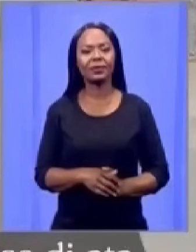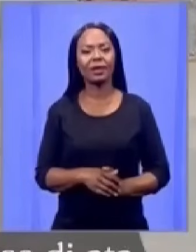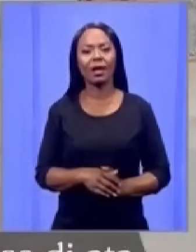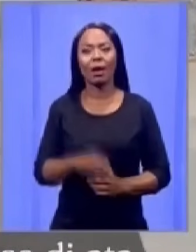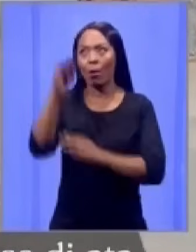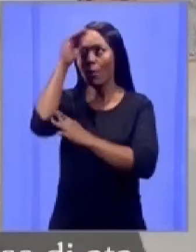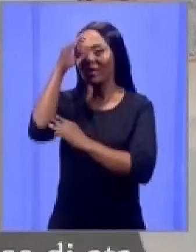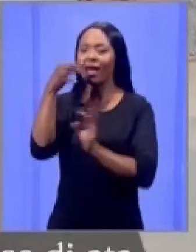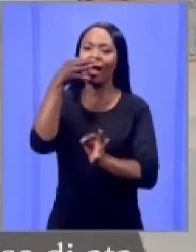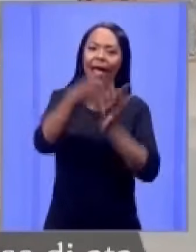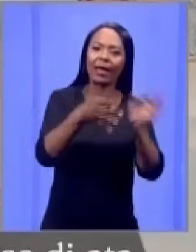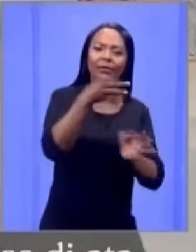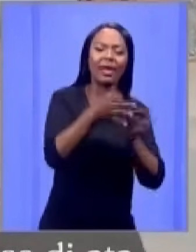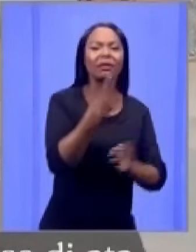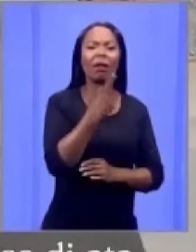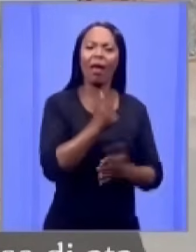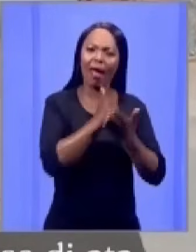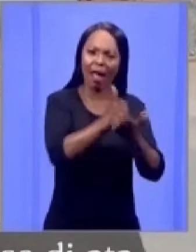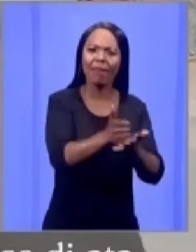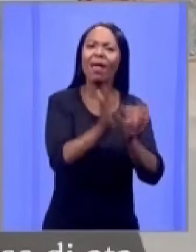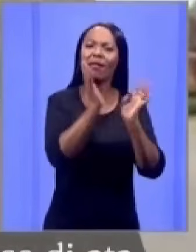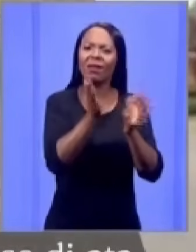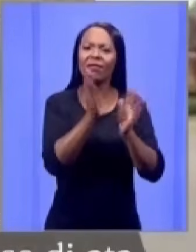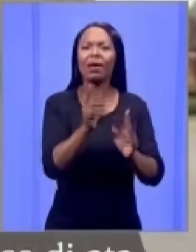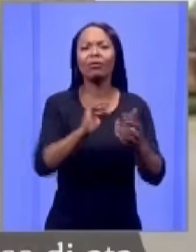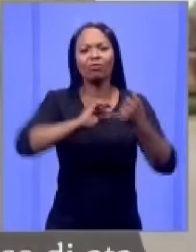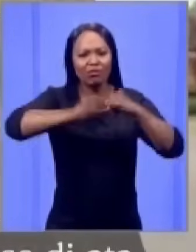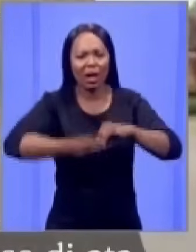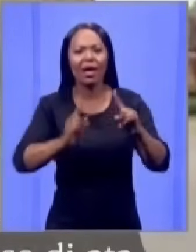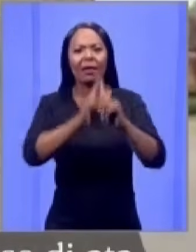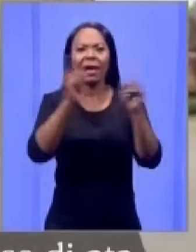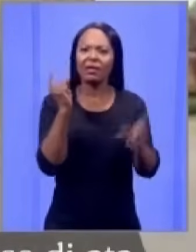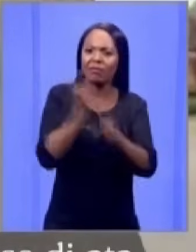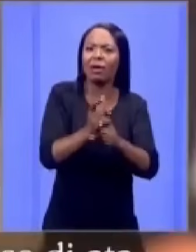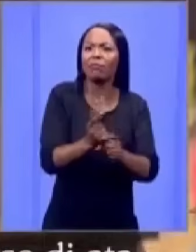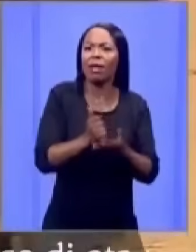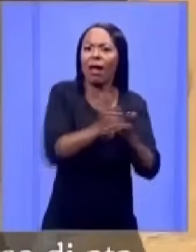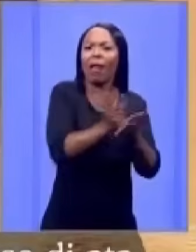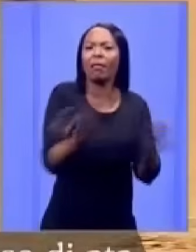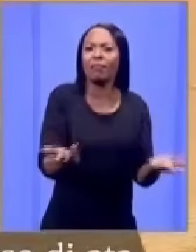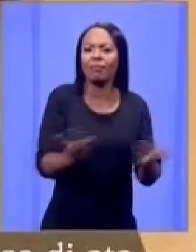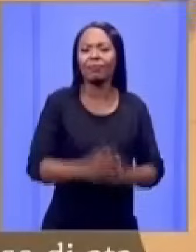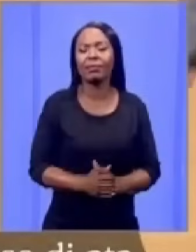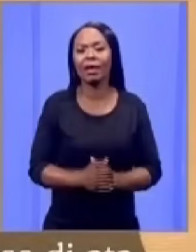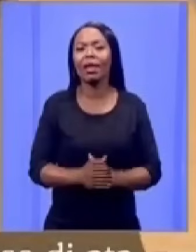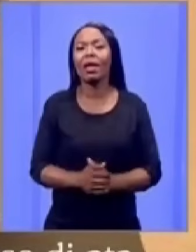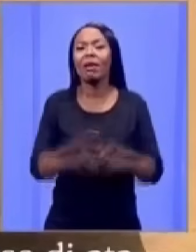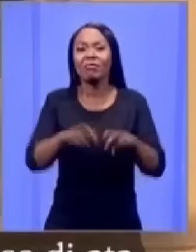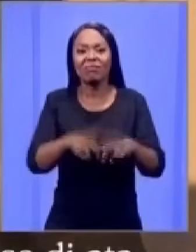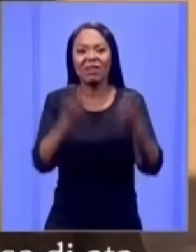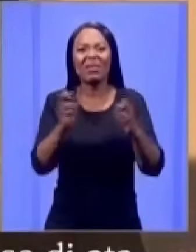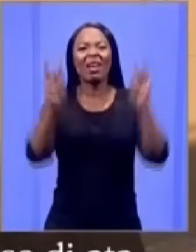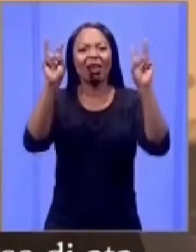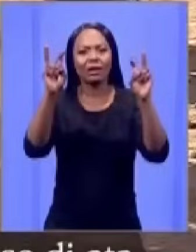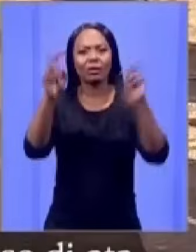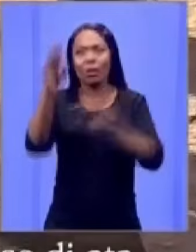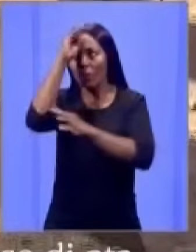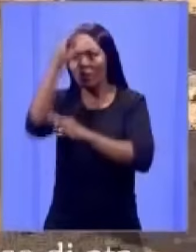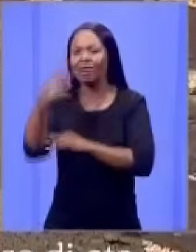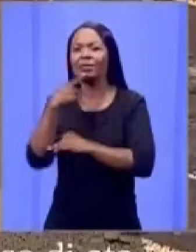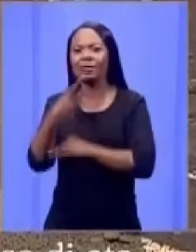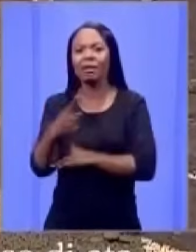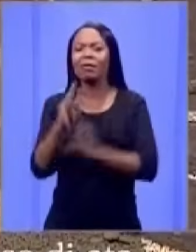Sepolesa se hlalosa ha se lekile ho thusa January empa o ile a hana thuso. Ati dinyewe tsa peto sepolesa se re